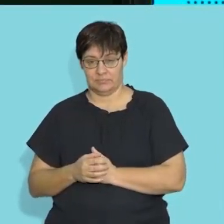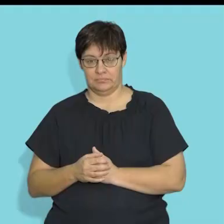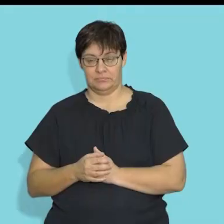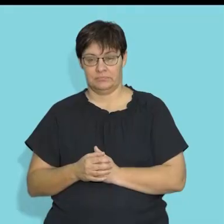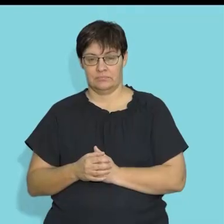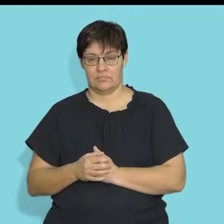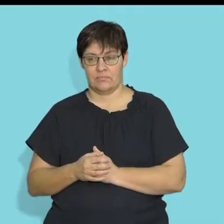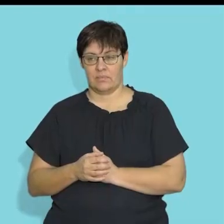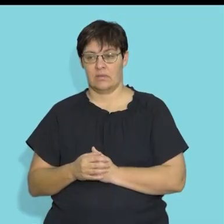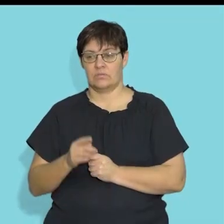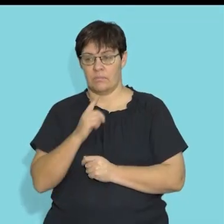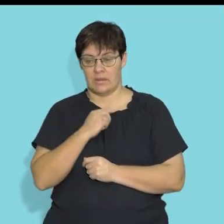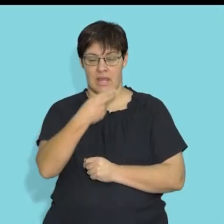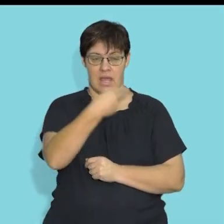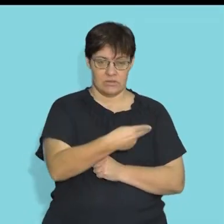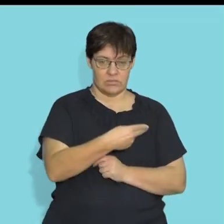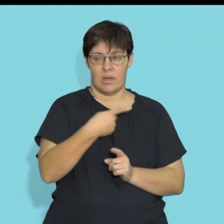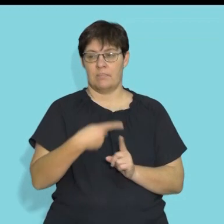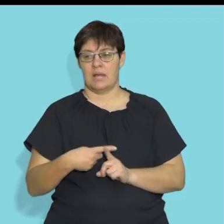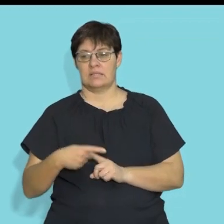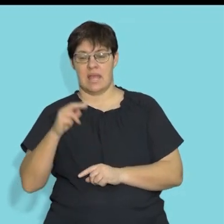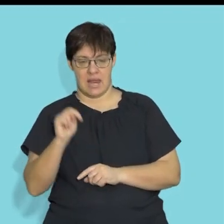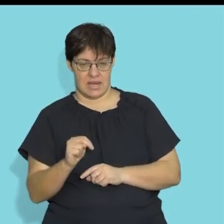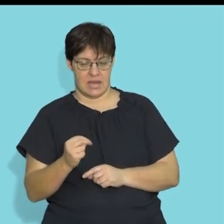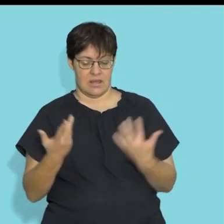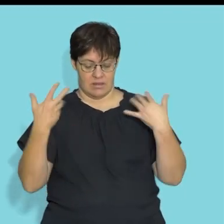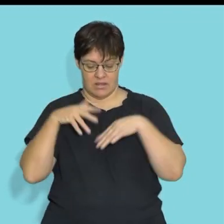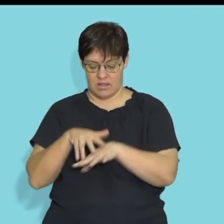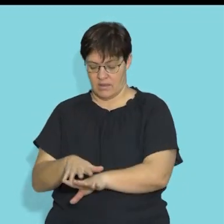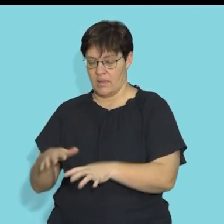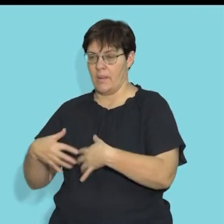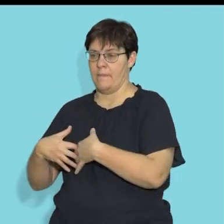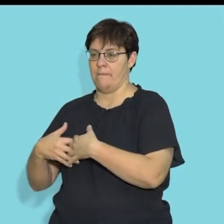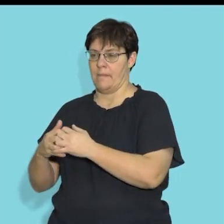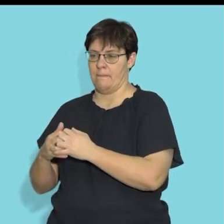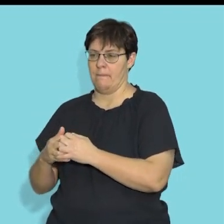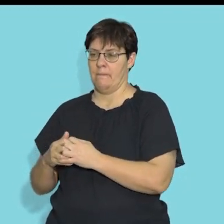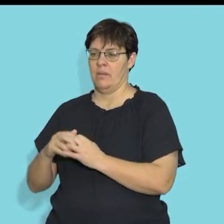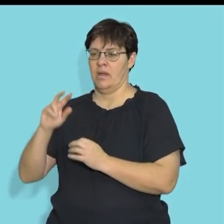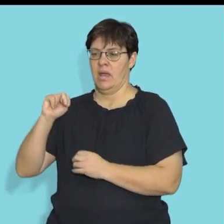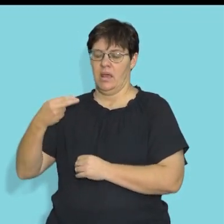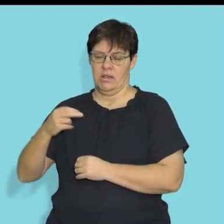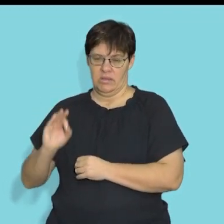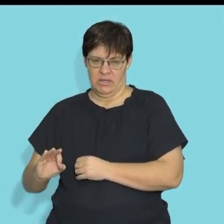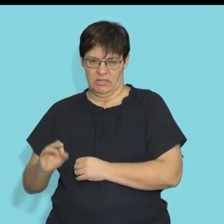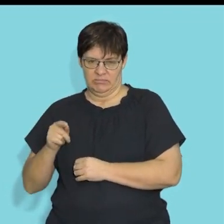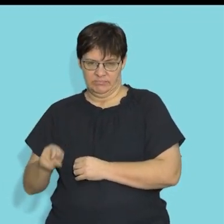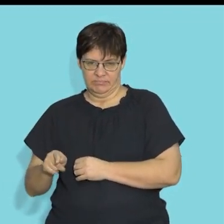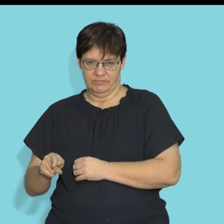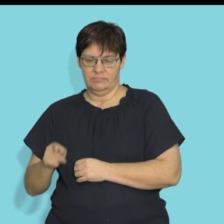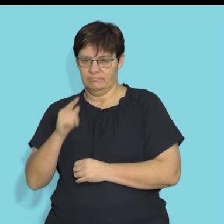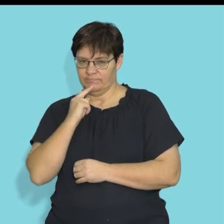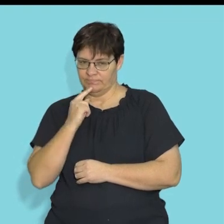So back to hydrogen and nitrogen reacting to form ammonia. That